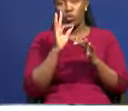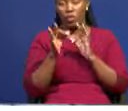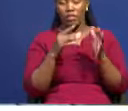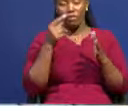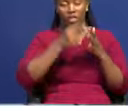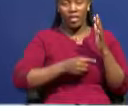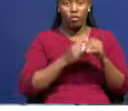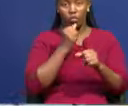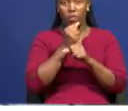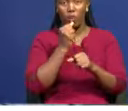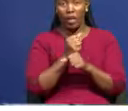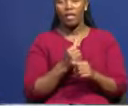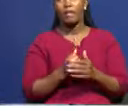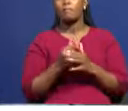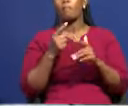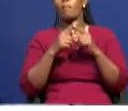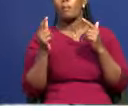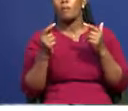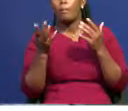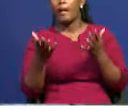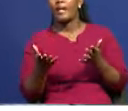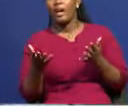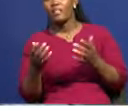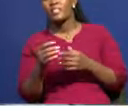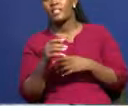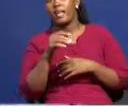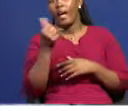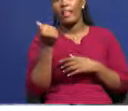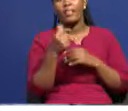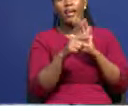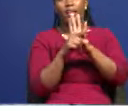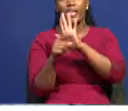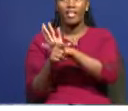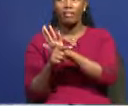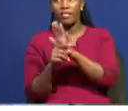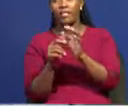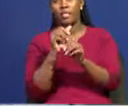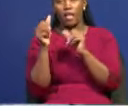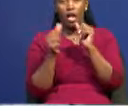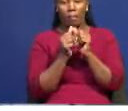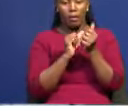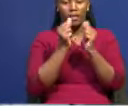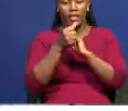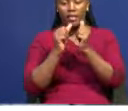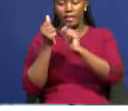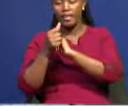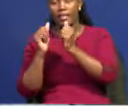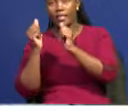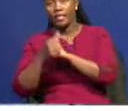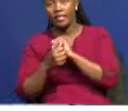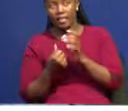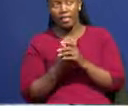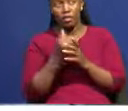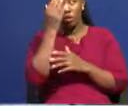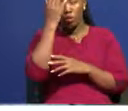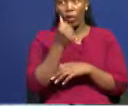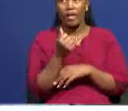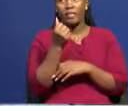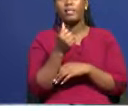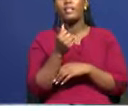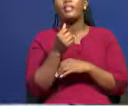in. But now I want to look at the other side of the changes that we bring in. Because in attempting